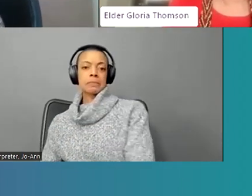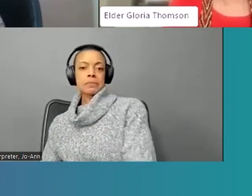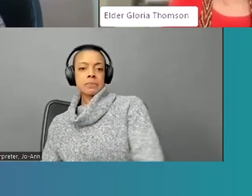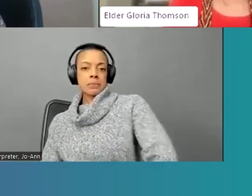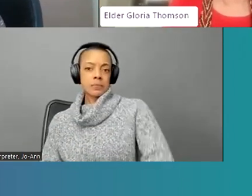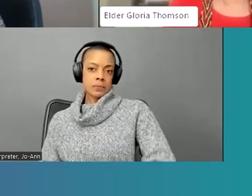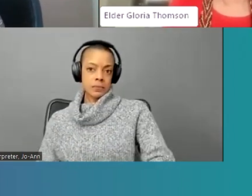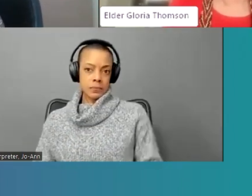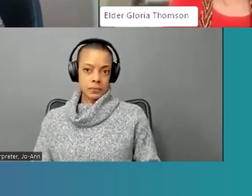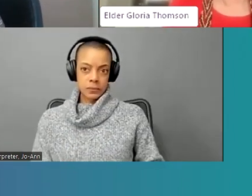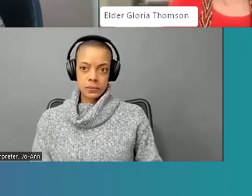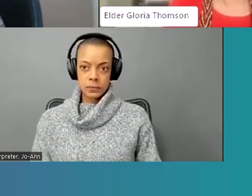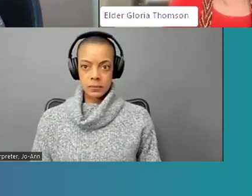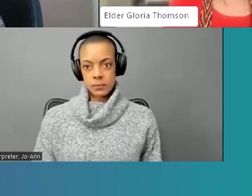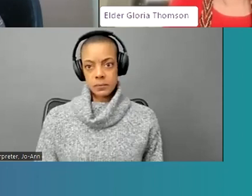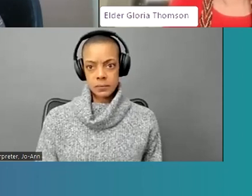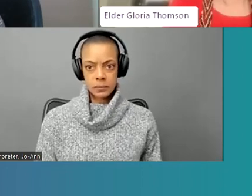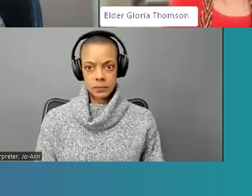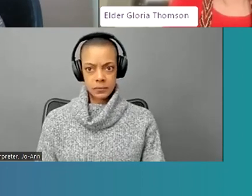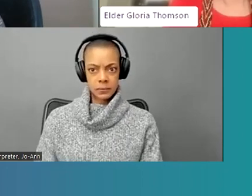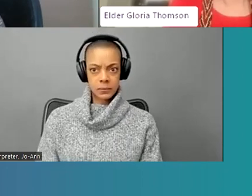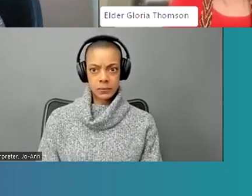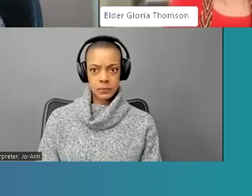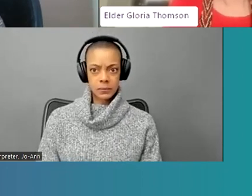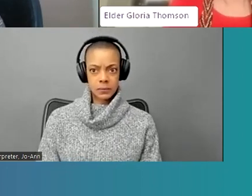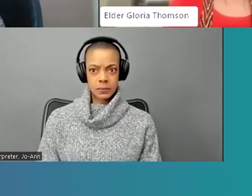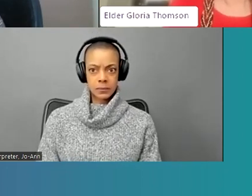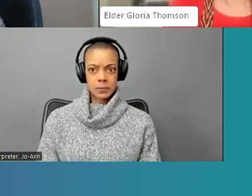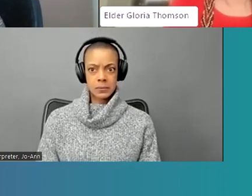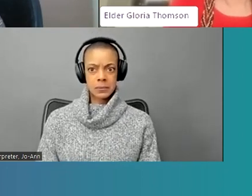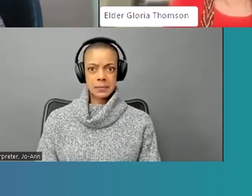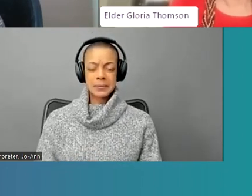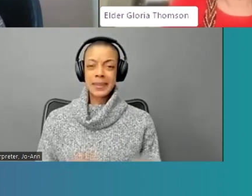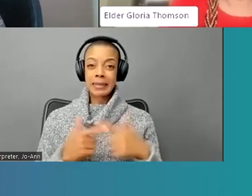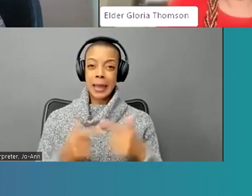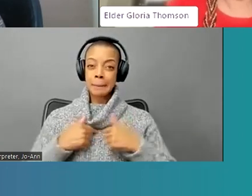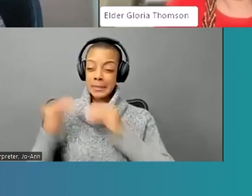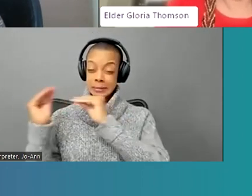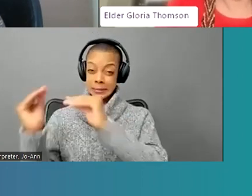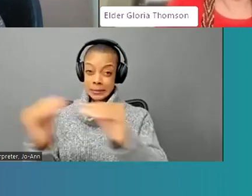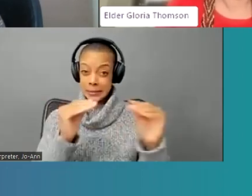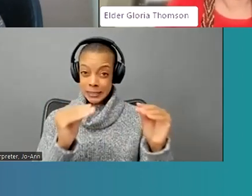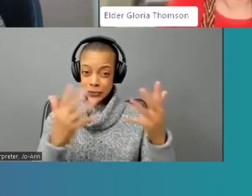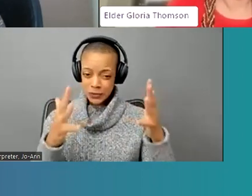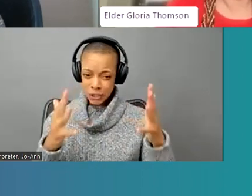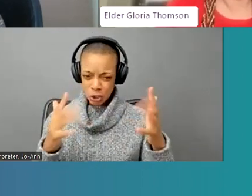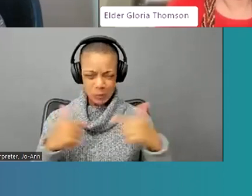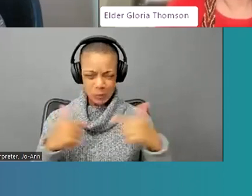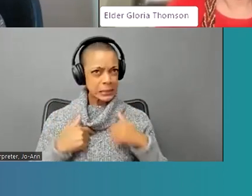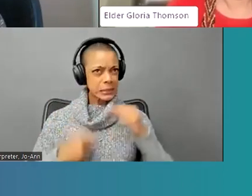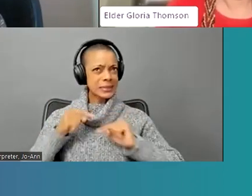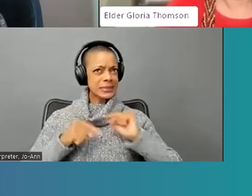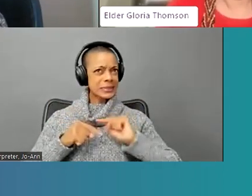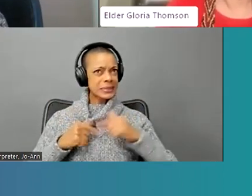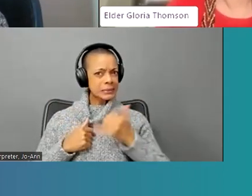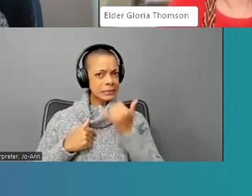we are just saying, hey, did I make a mistake? And well, at